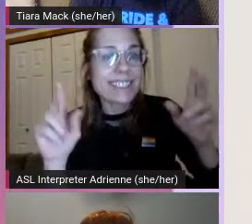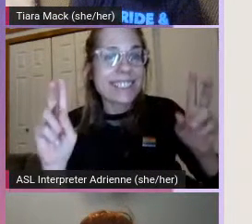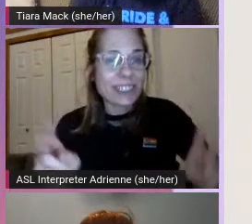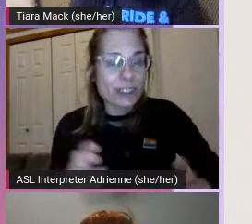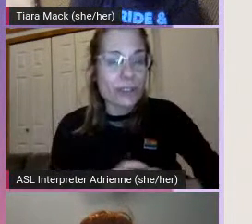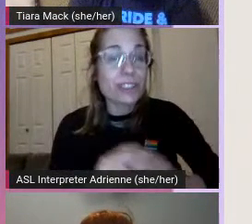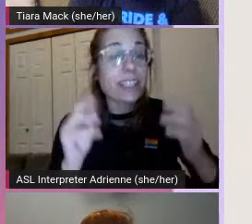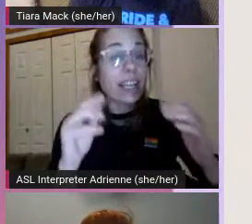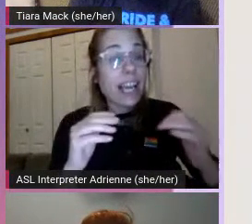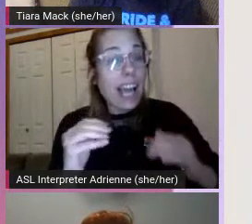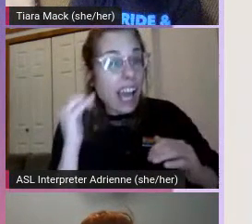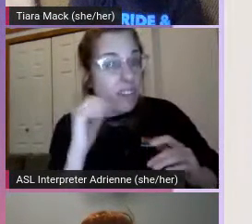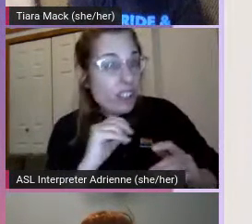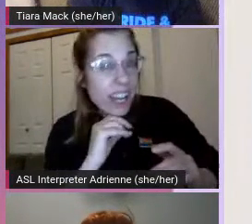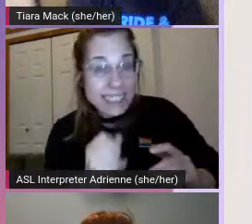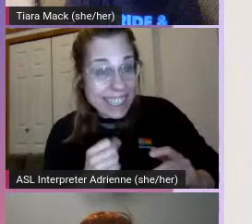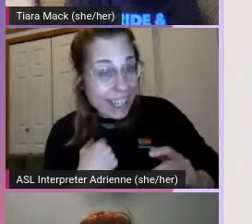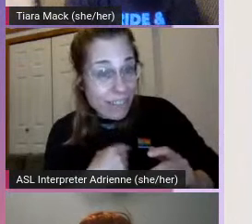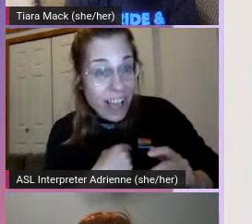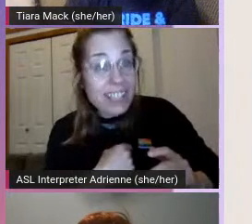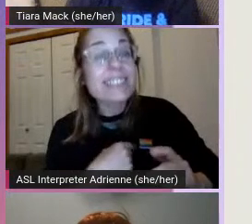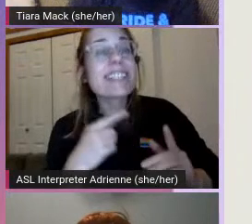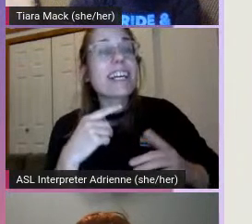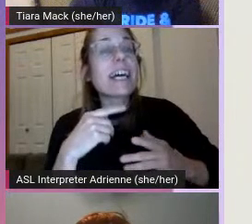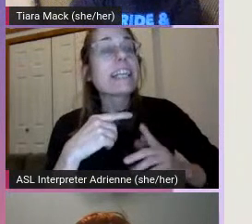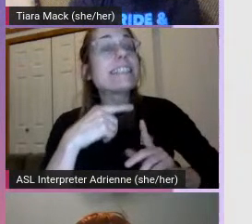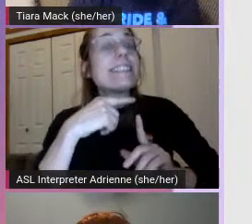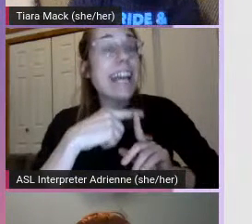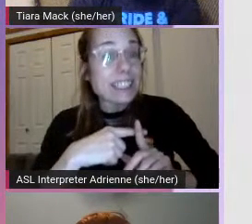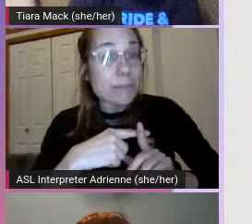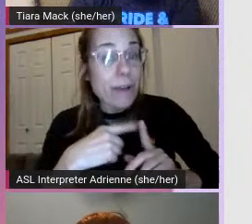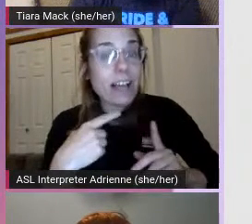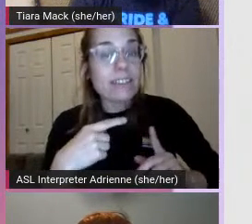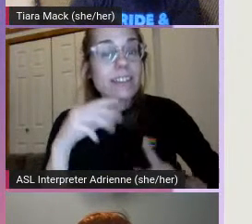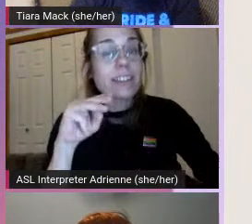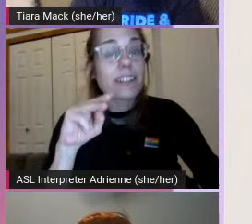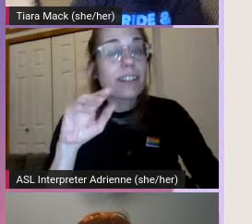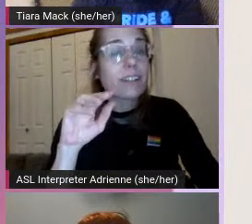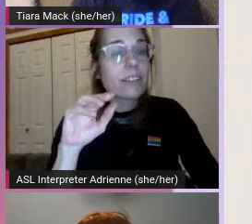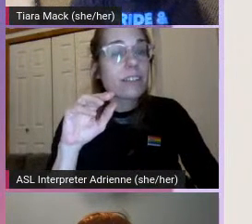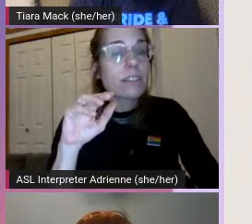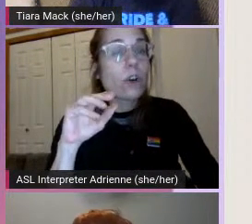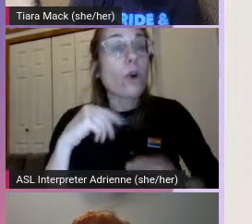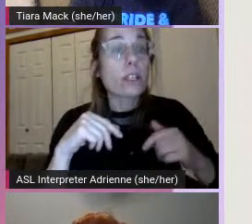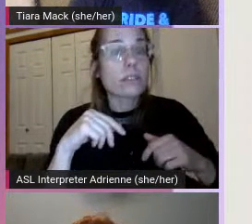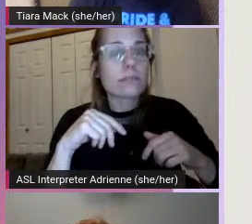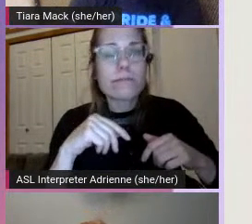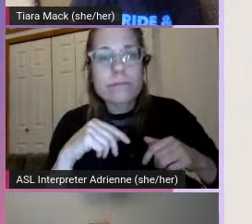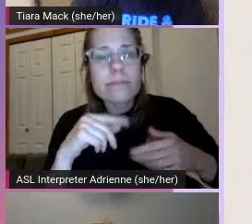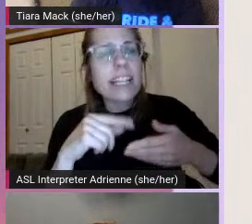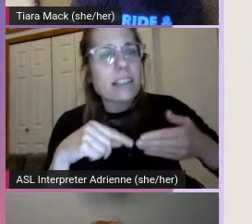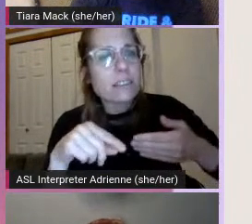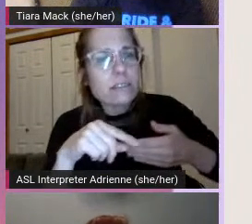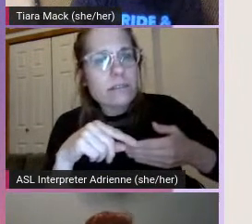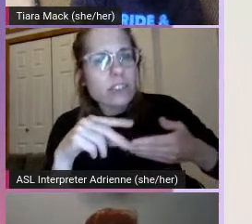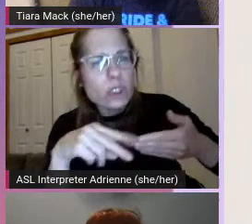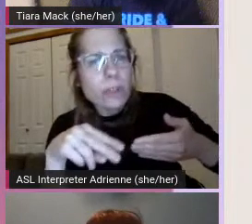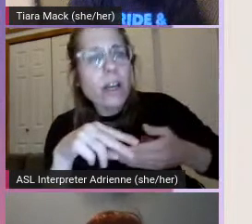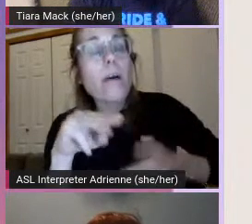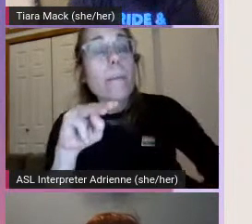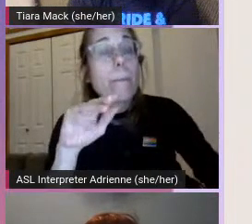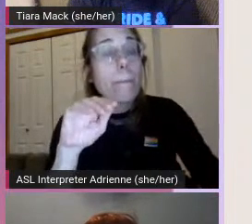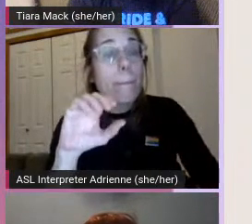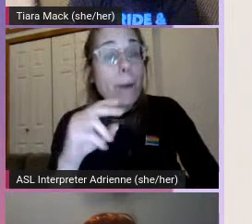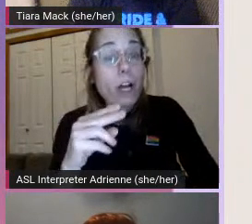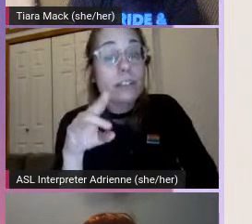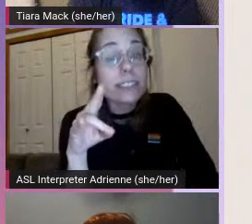monthly volunteer night on March 17th. Where you can learn and take action. Sometimes we host phone banks, sometimes we